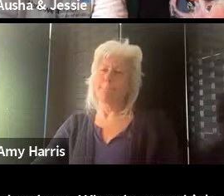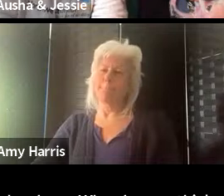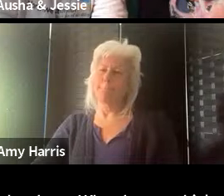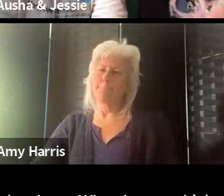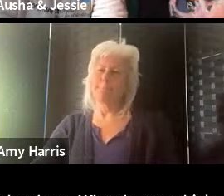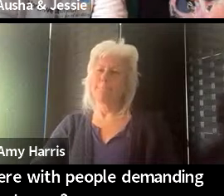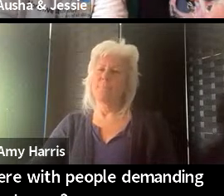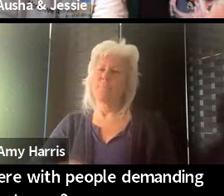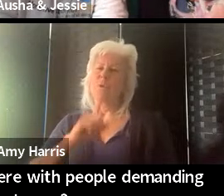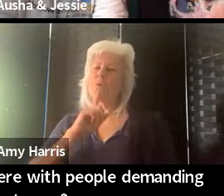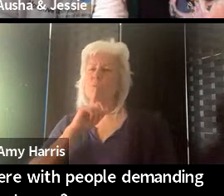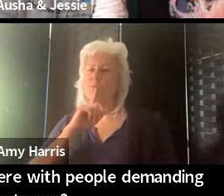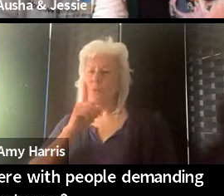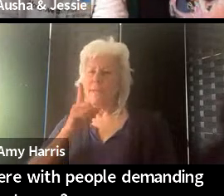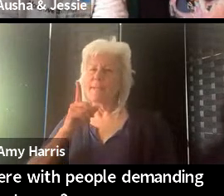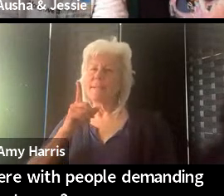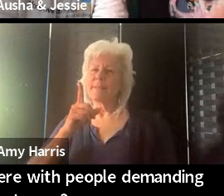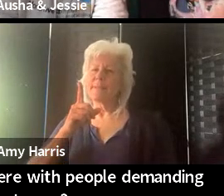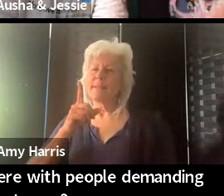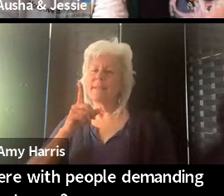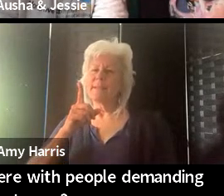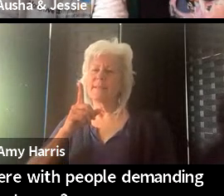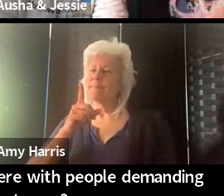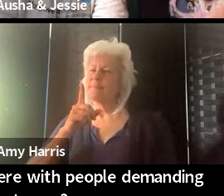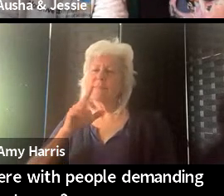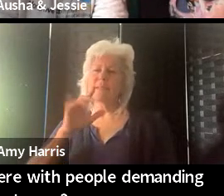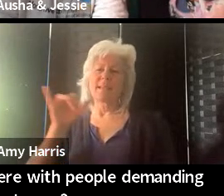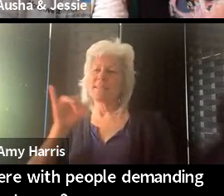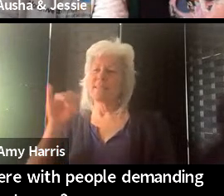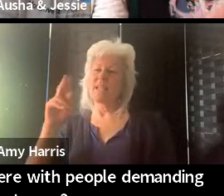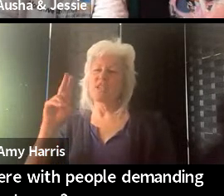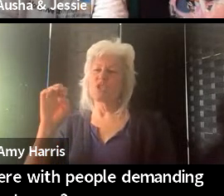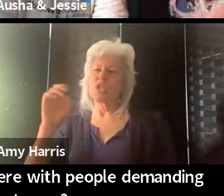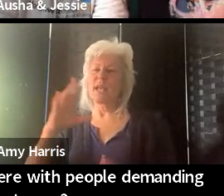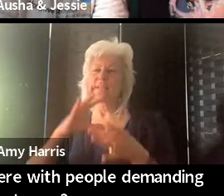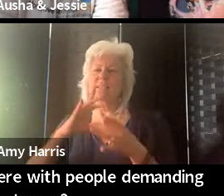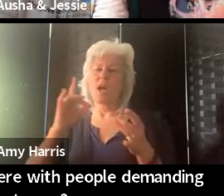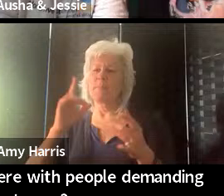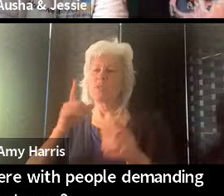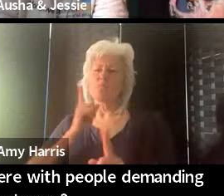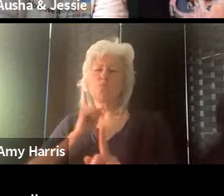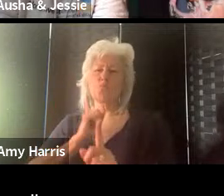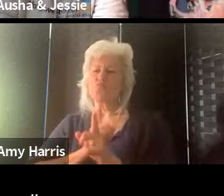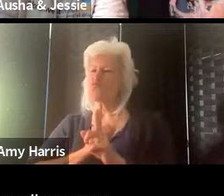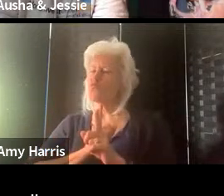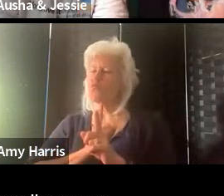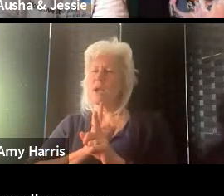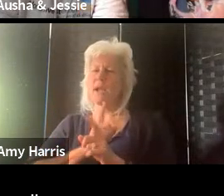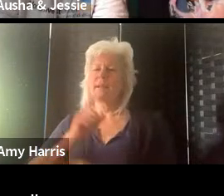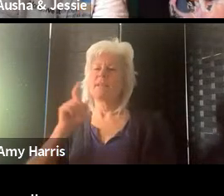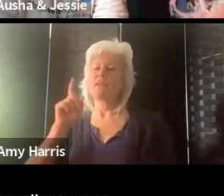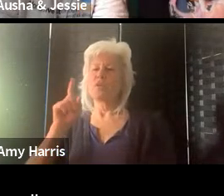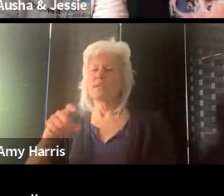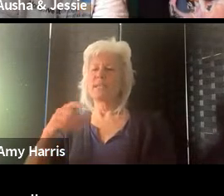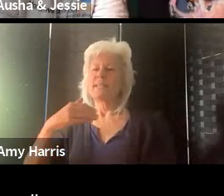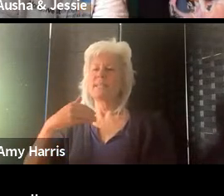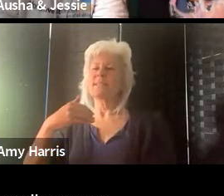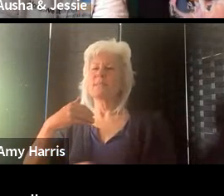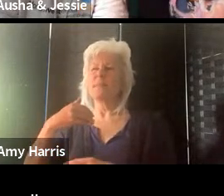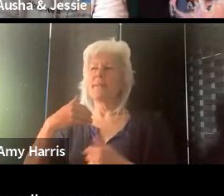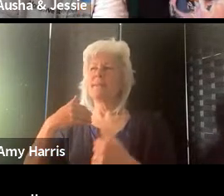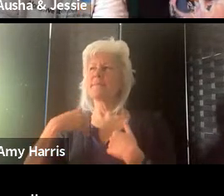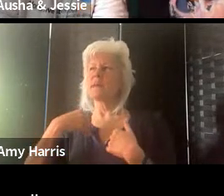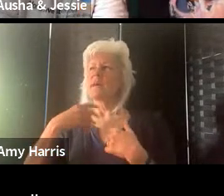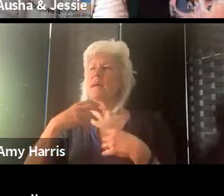It really comes back to Janet's comments. She was directly on point. There needs to be a consolidated